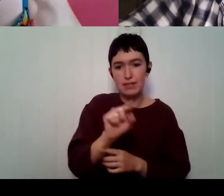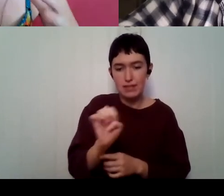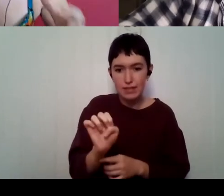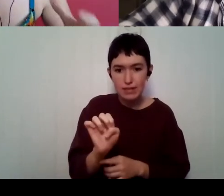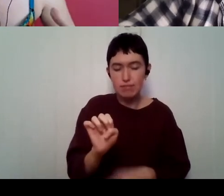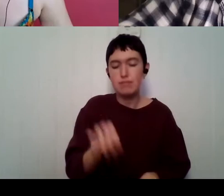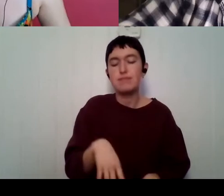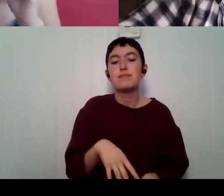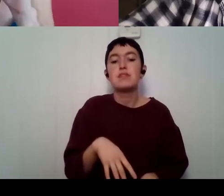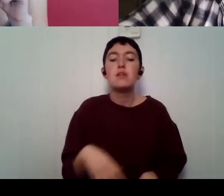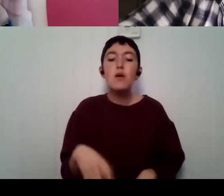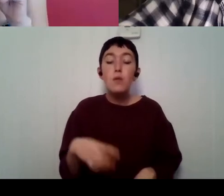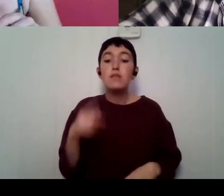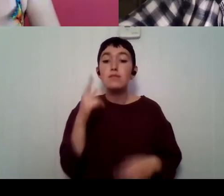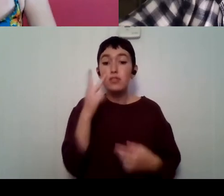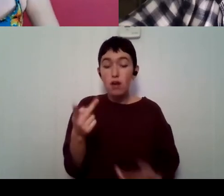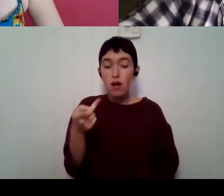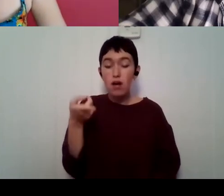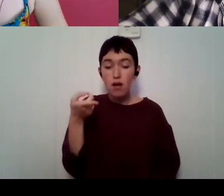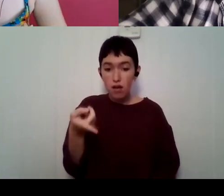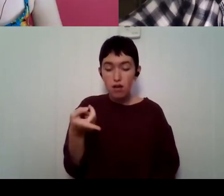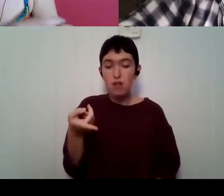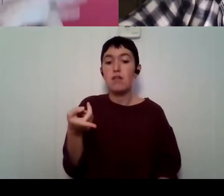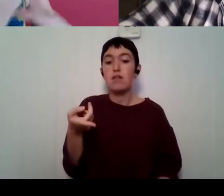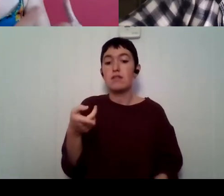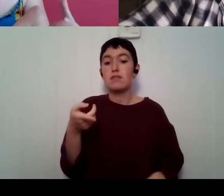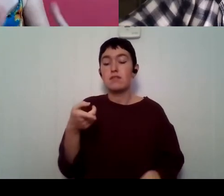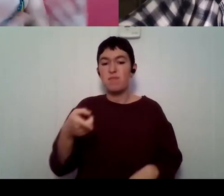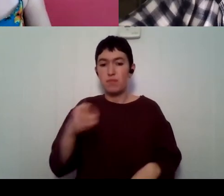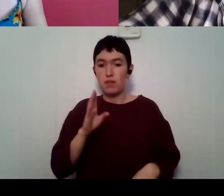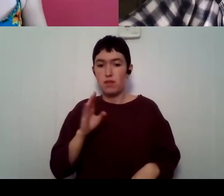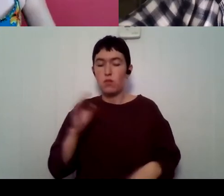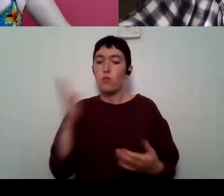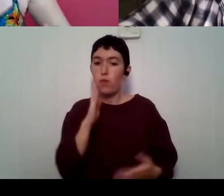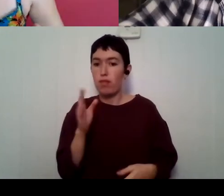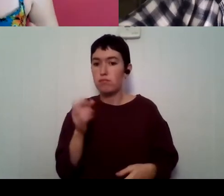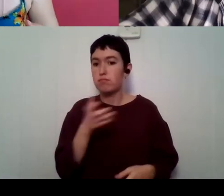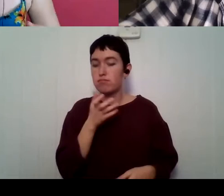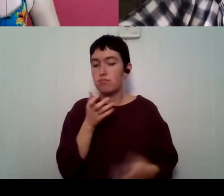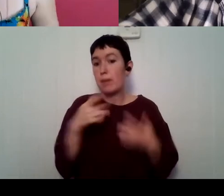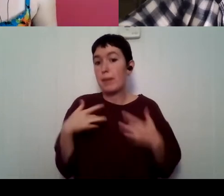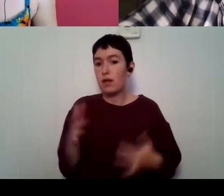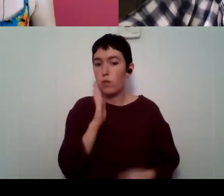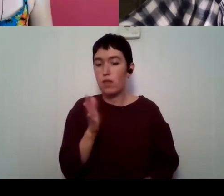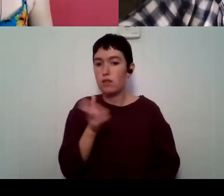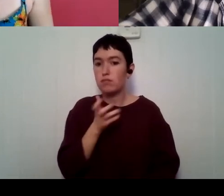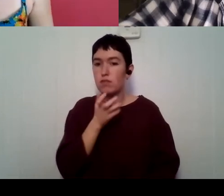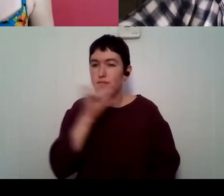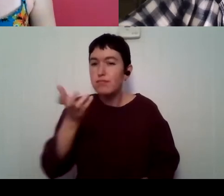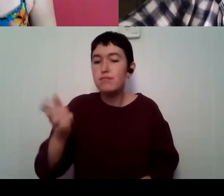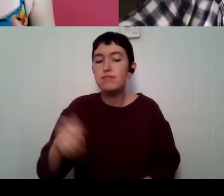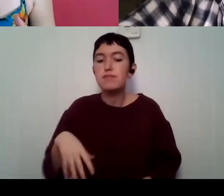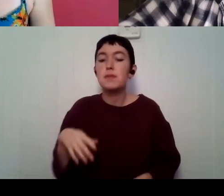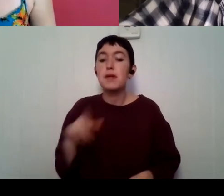saw an all male group being very quiet, because usually their alarm call if they see us because they're scared, but they actually were doing a circle of the